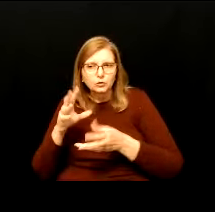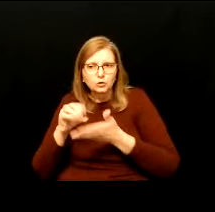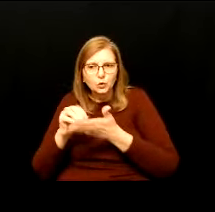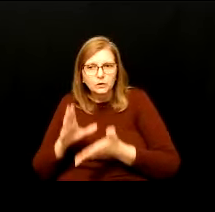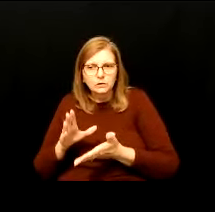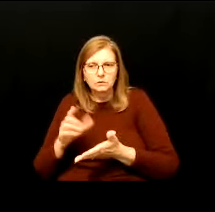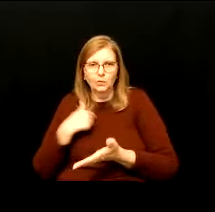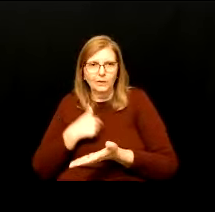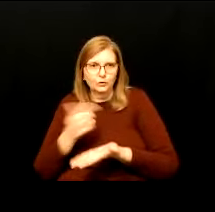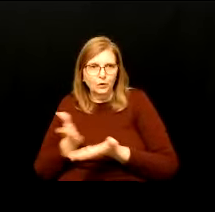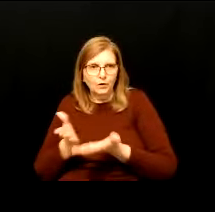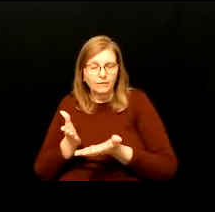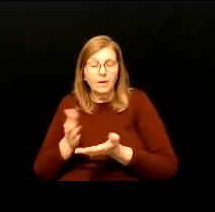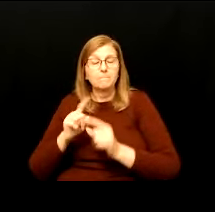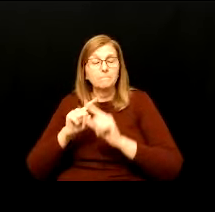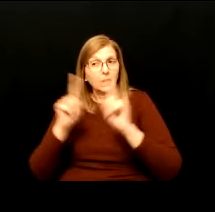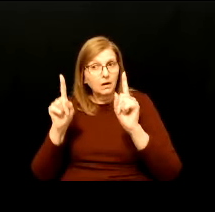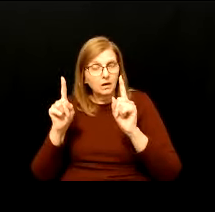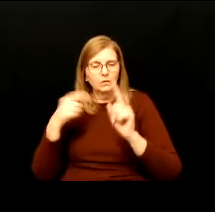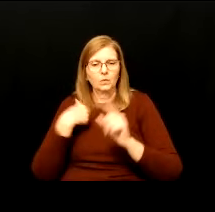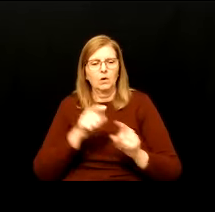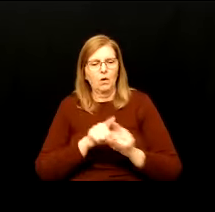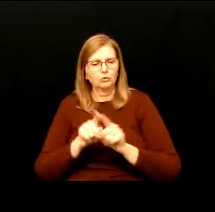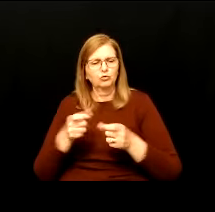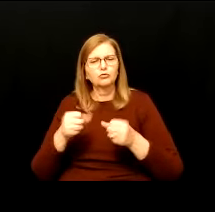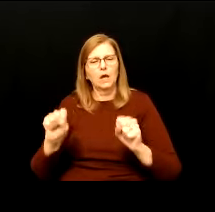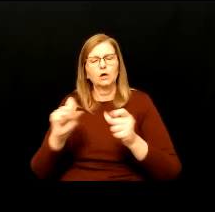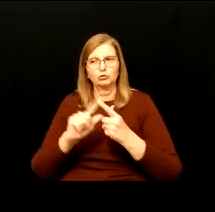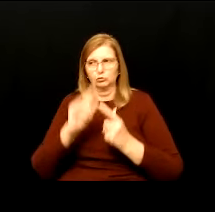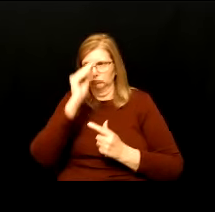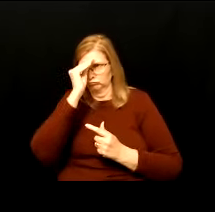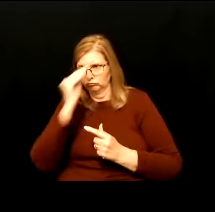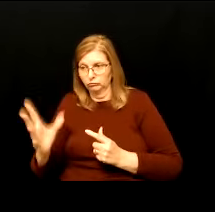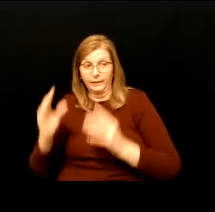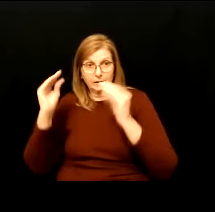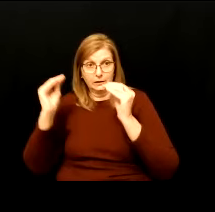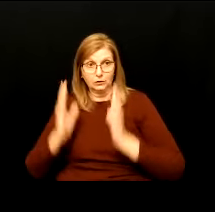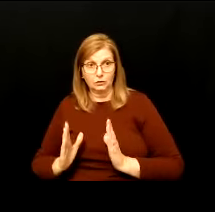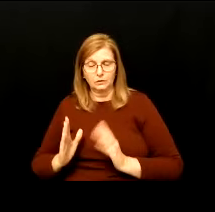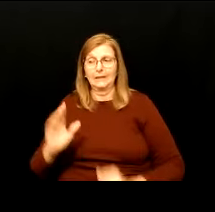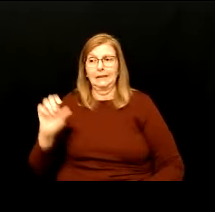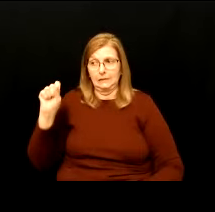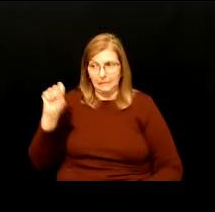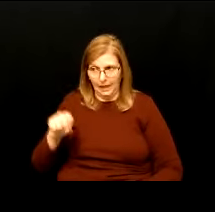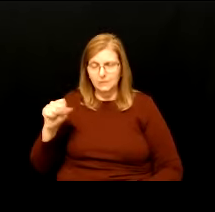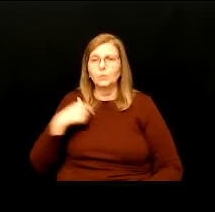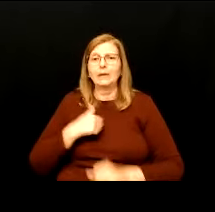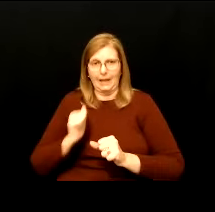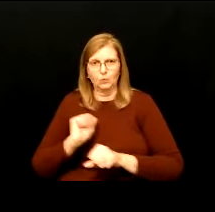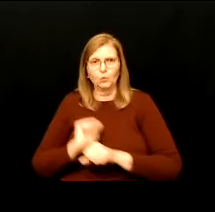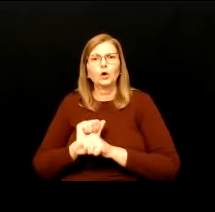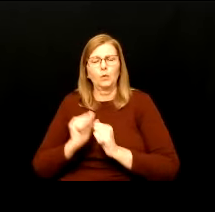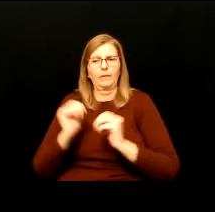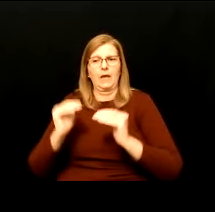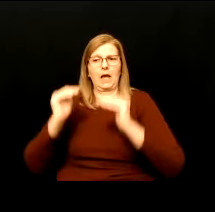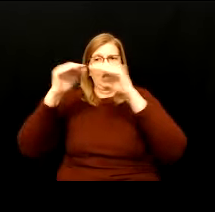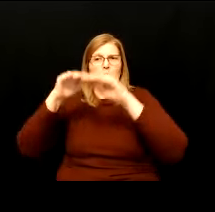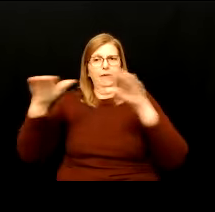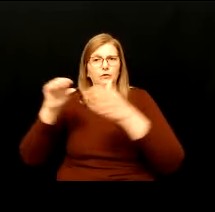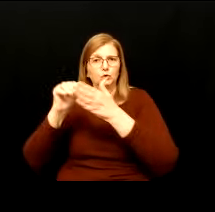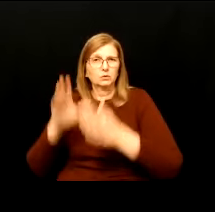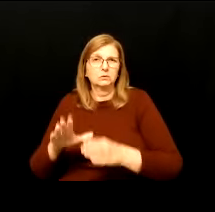we serve. However, we're also trying to let the teachers know that yes, we can work with the higher level students